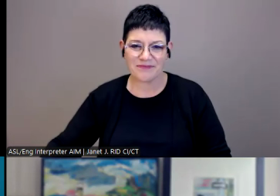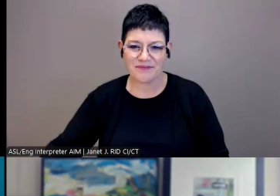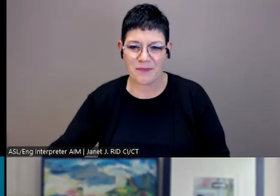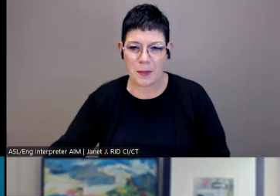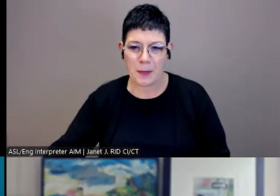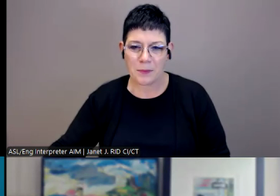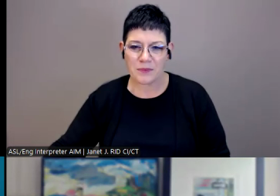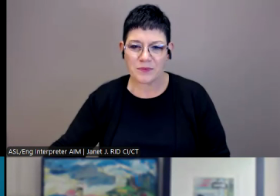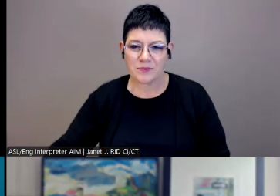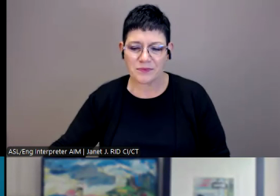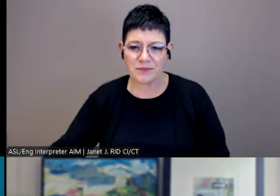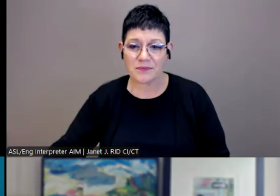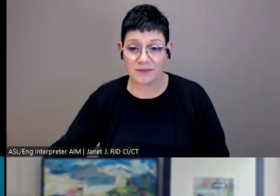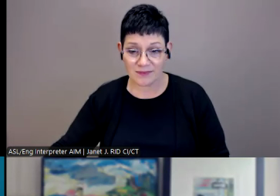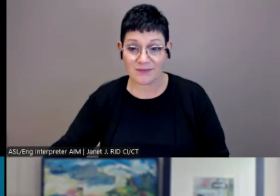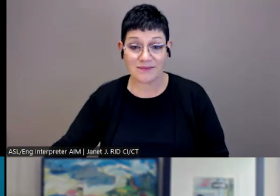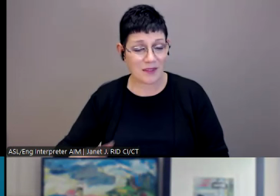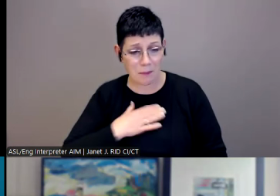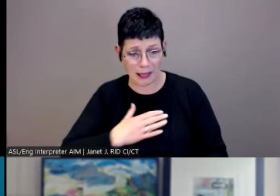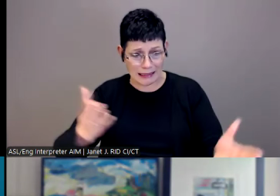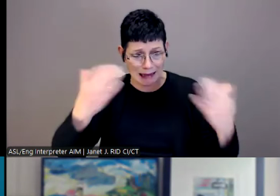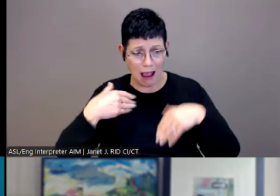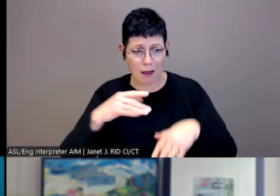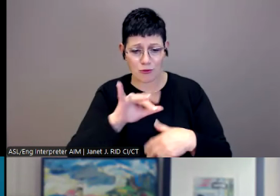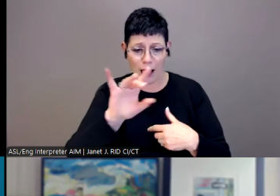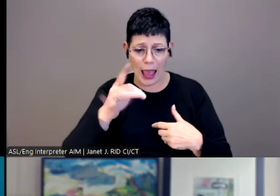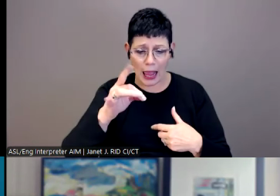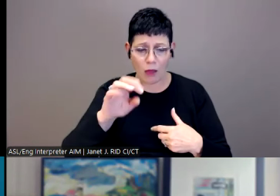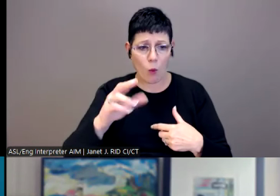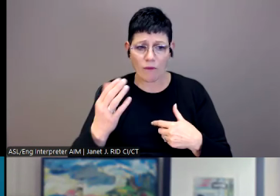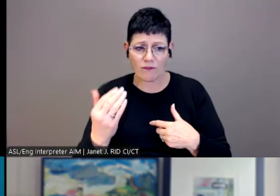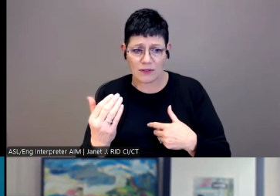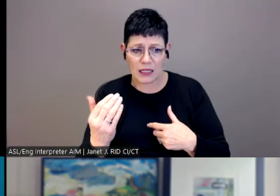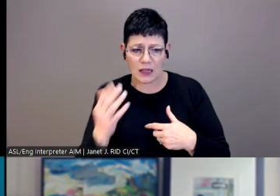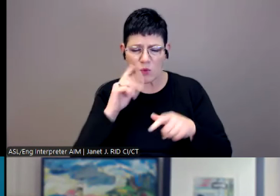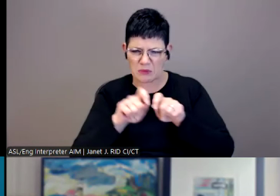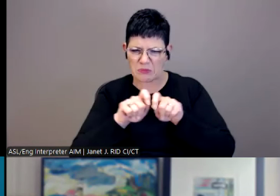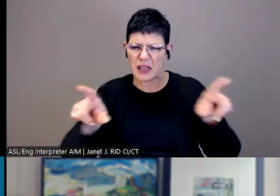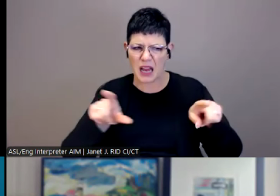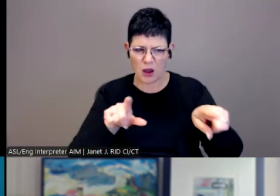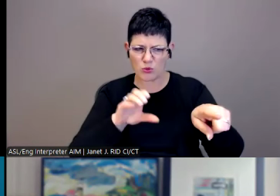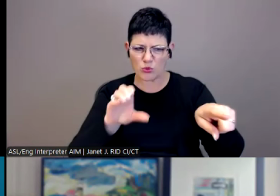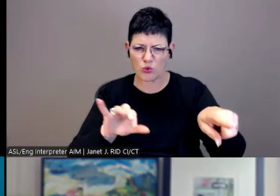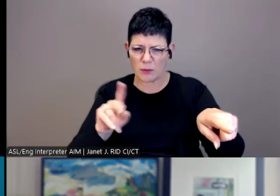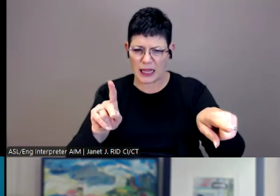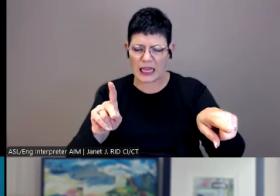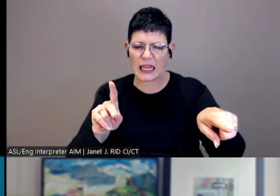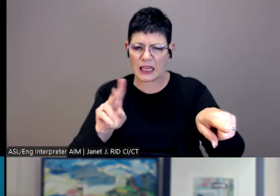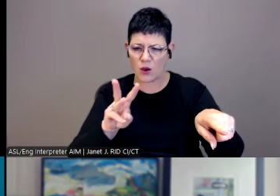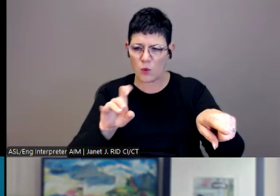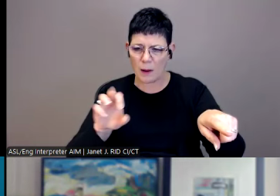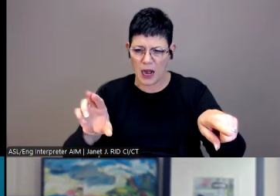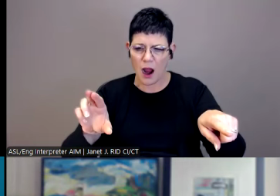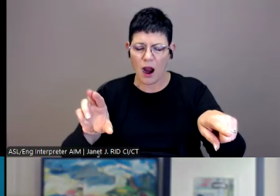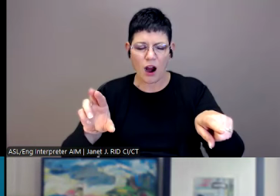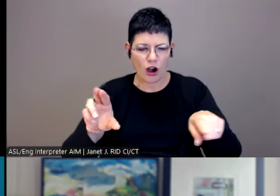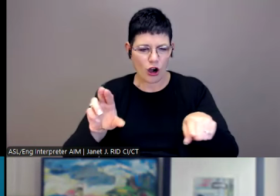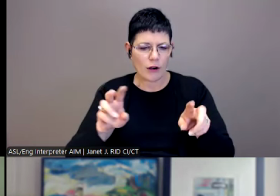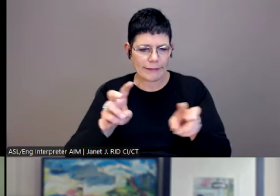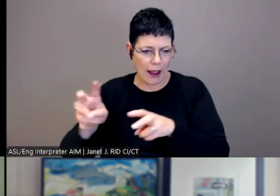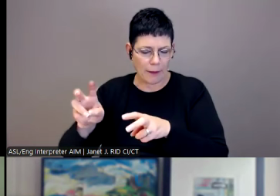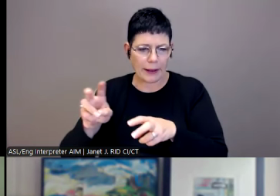So please join us on the 8th or the 15th. We will send out this link with the webinar materials.